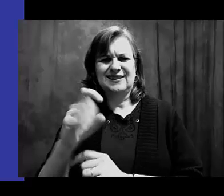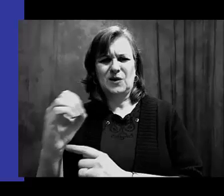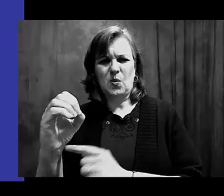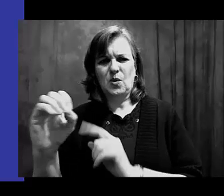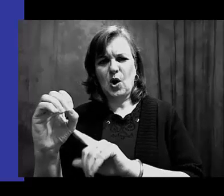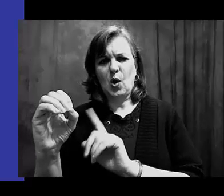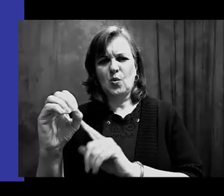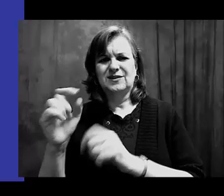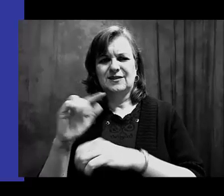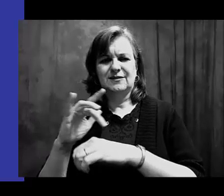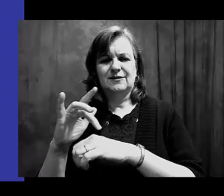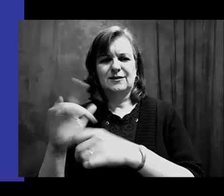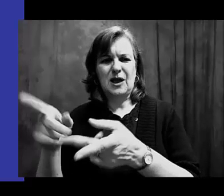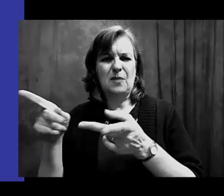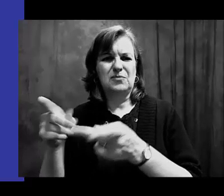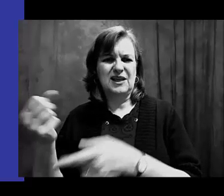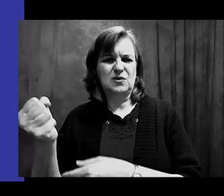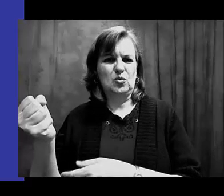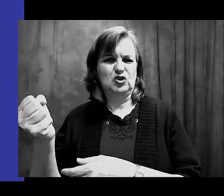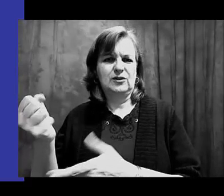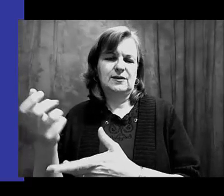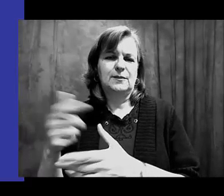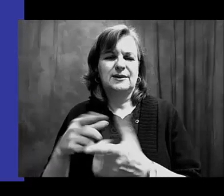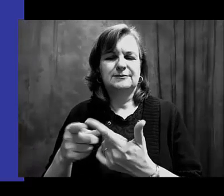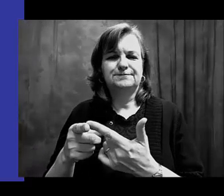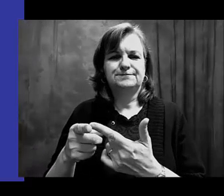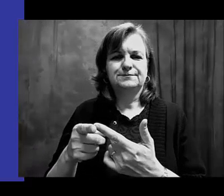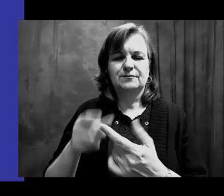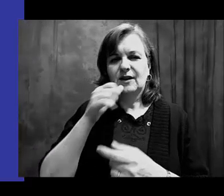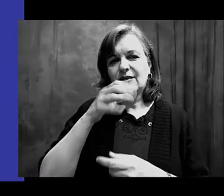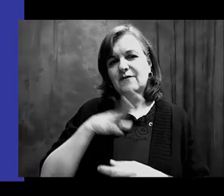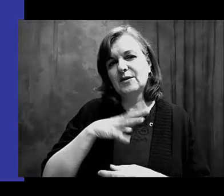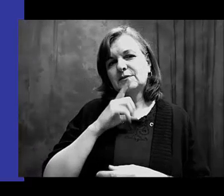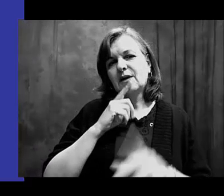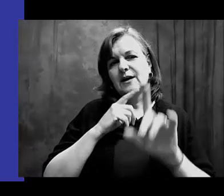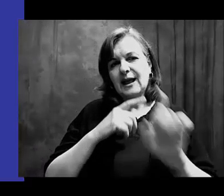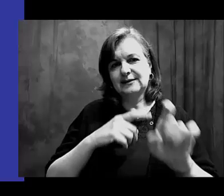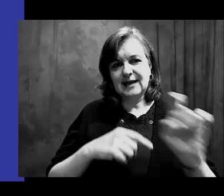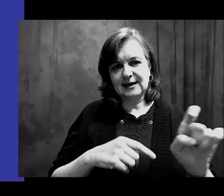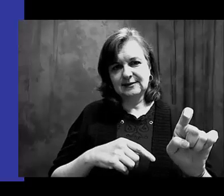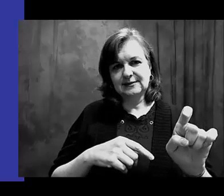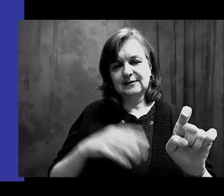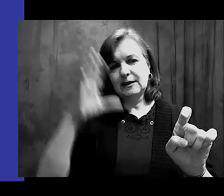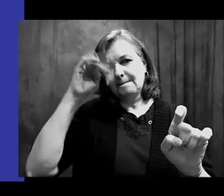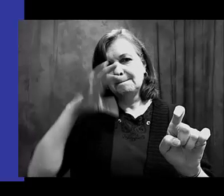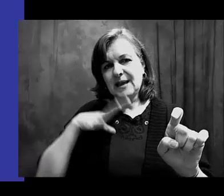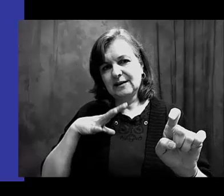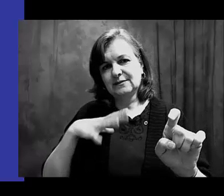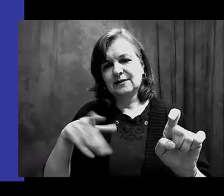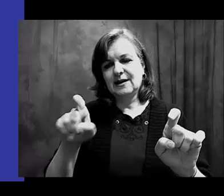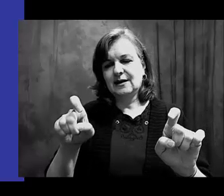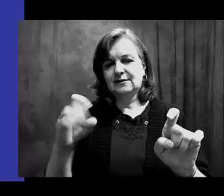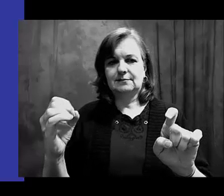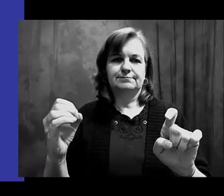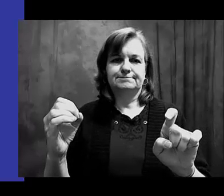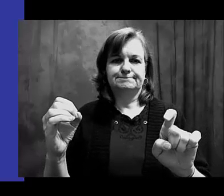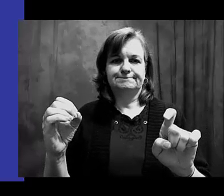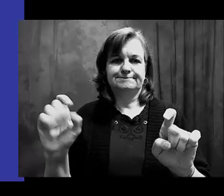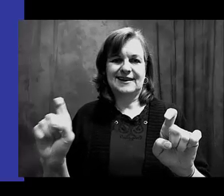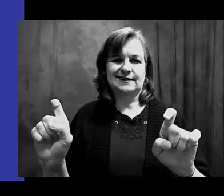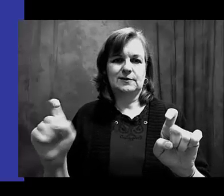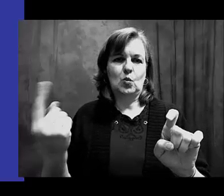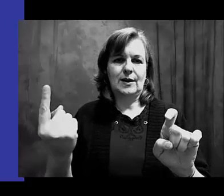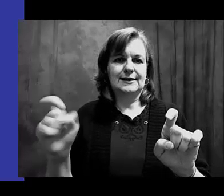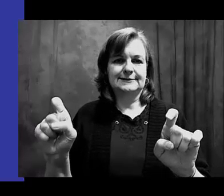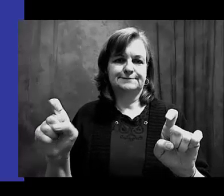but really the females are XX, males are just X.